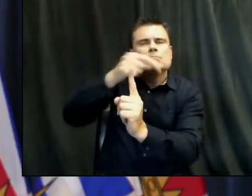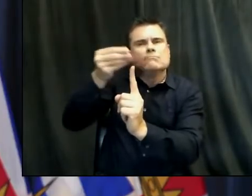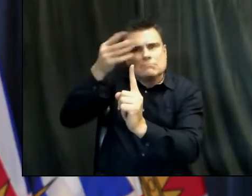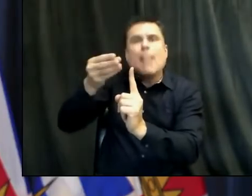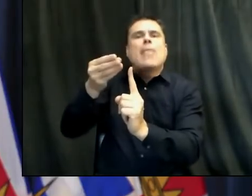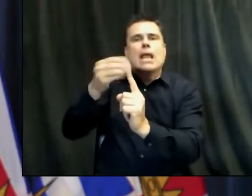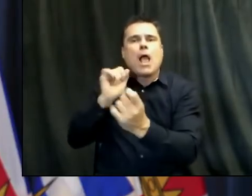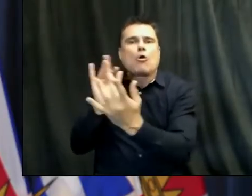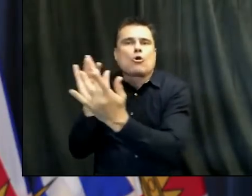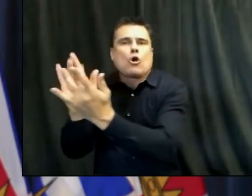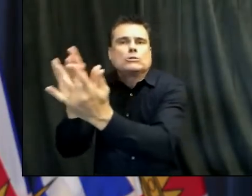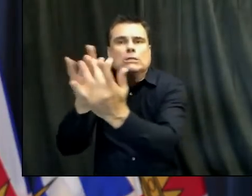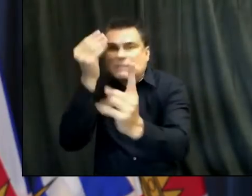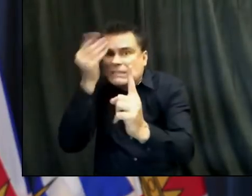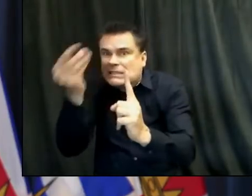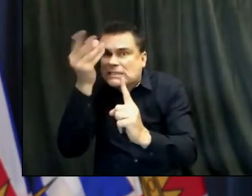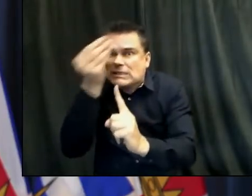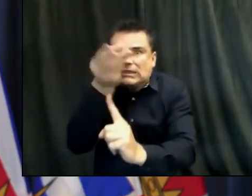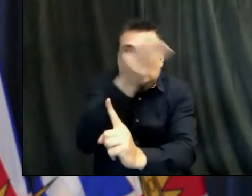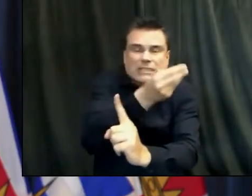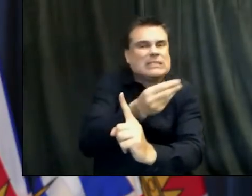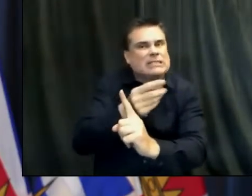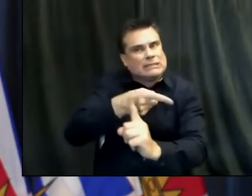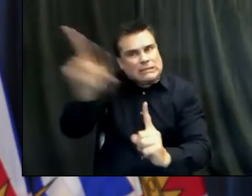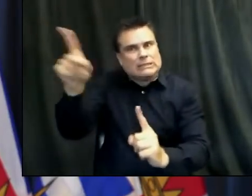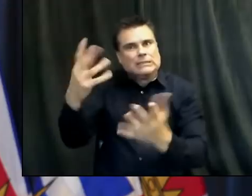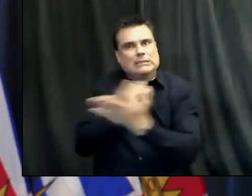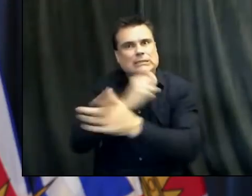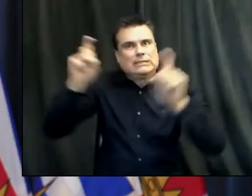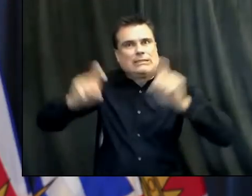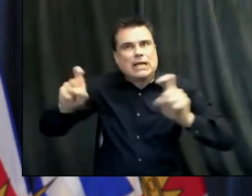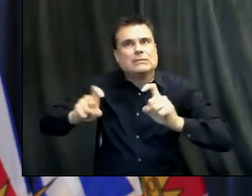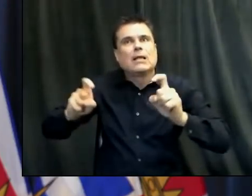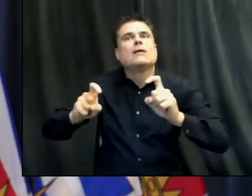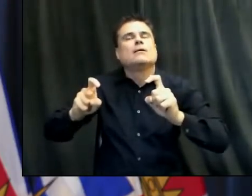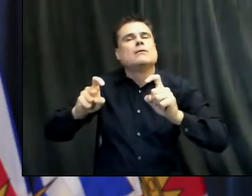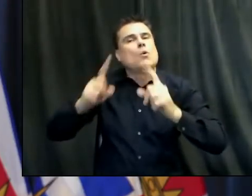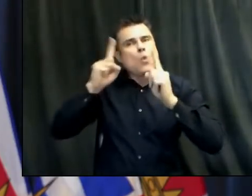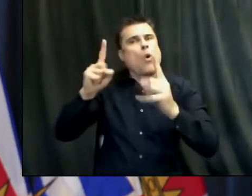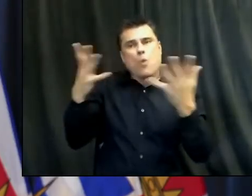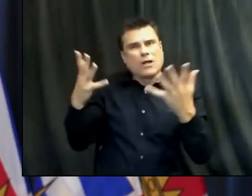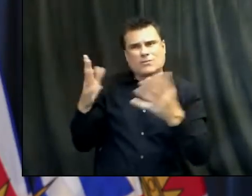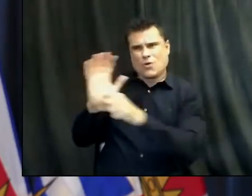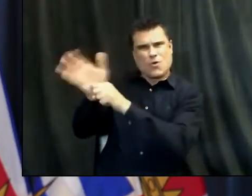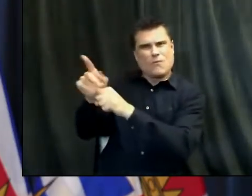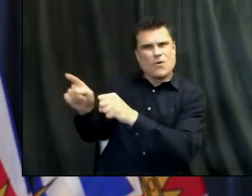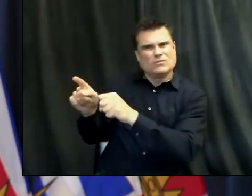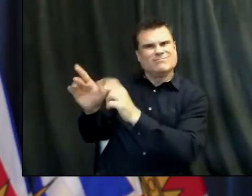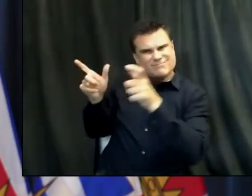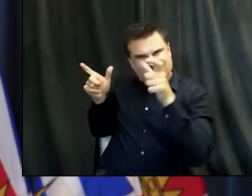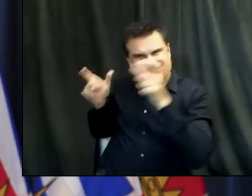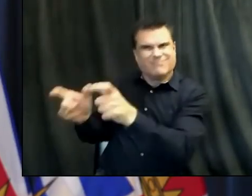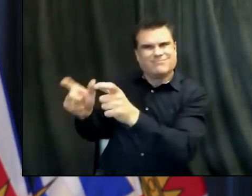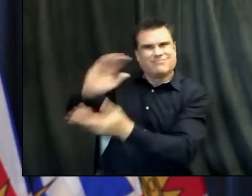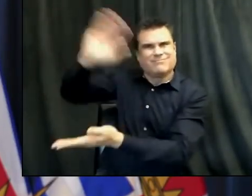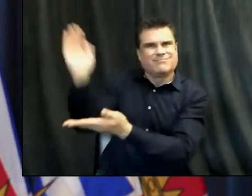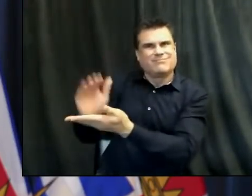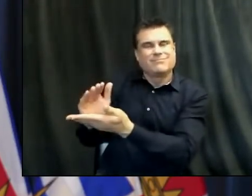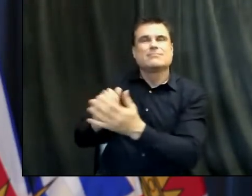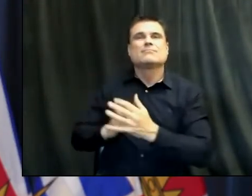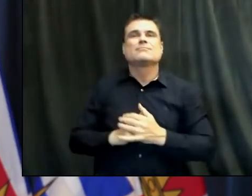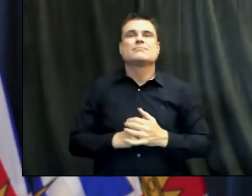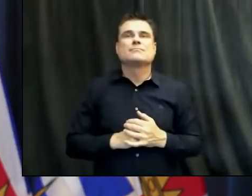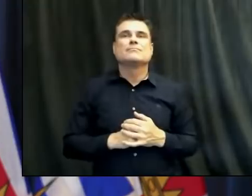of COVID-19. It's why, in addition to the more than 500 people who are working on contact tracing in the spring and summer, we've added